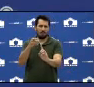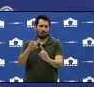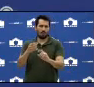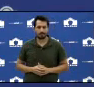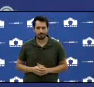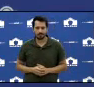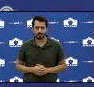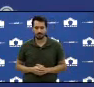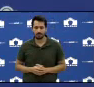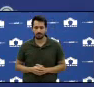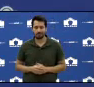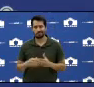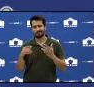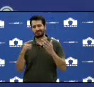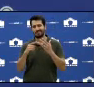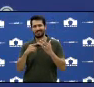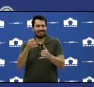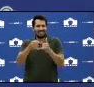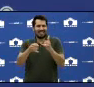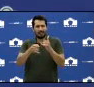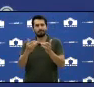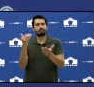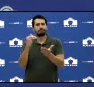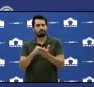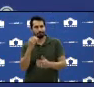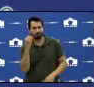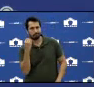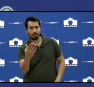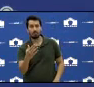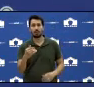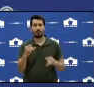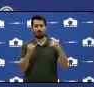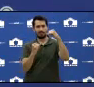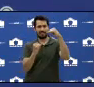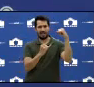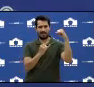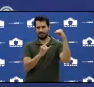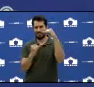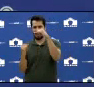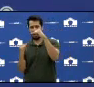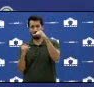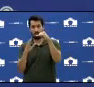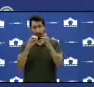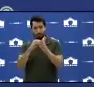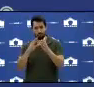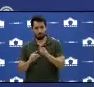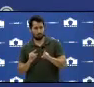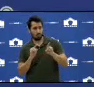And lastly, just to reiterate, attendance boundaries are not going to change. If you send your child